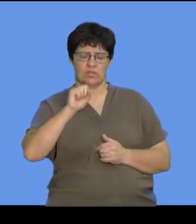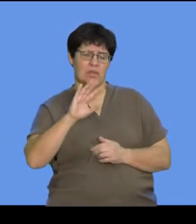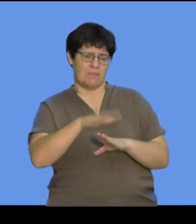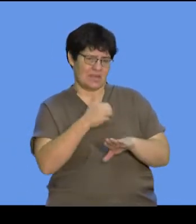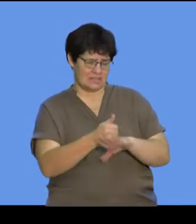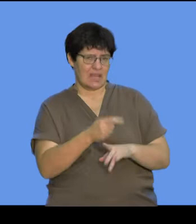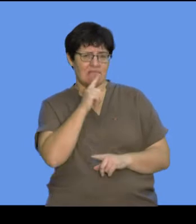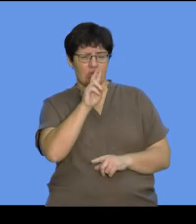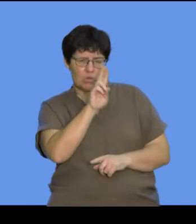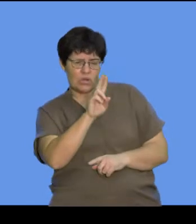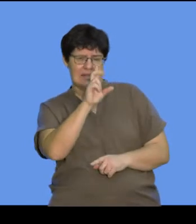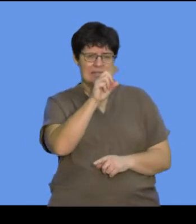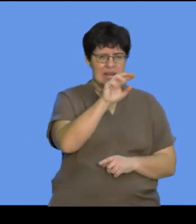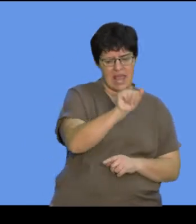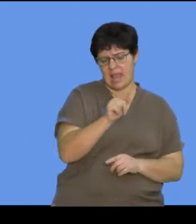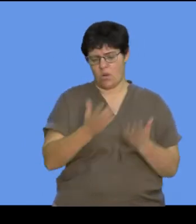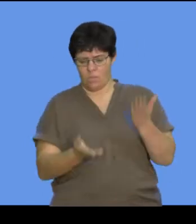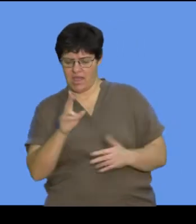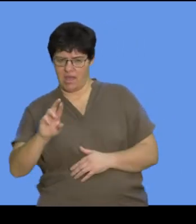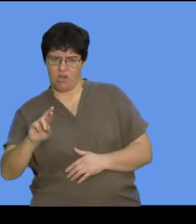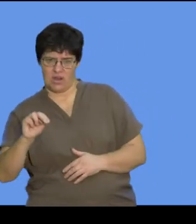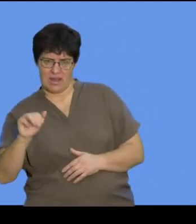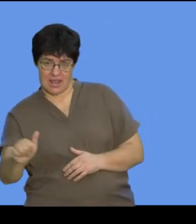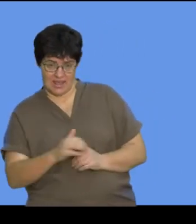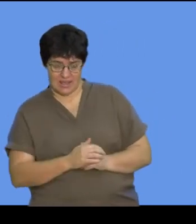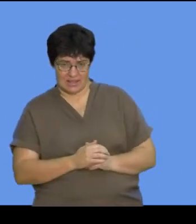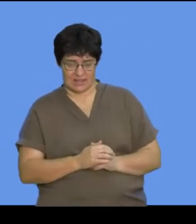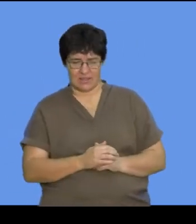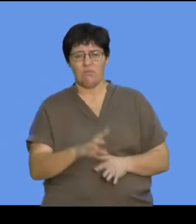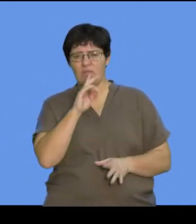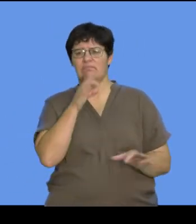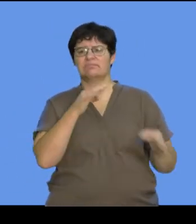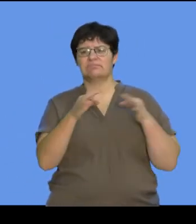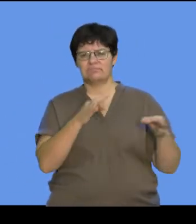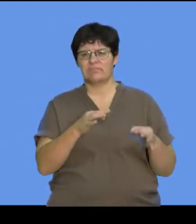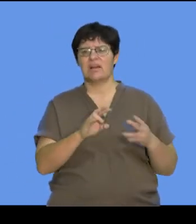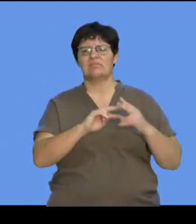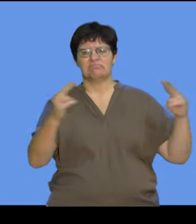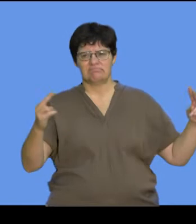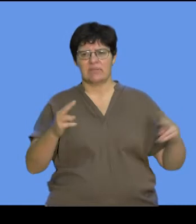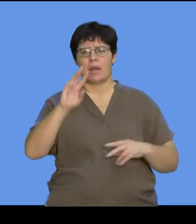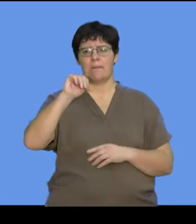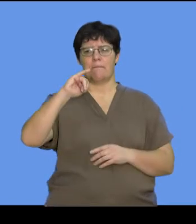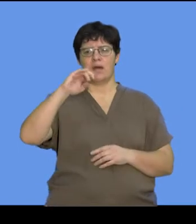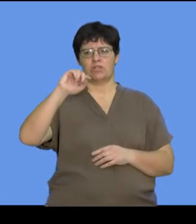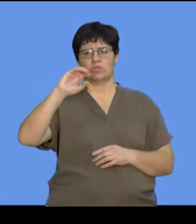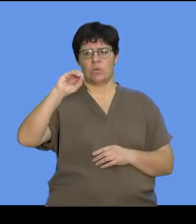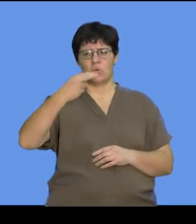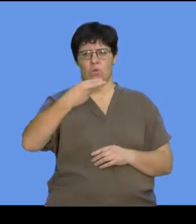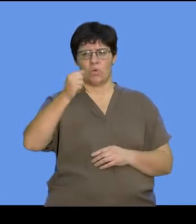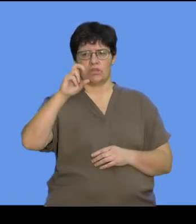RNA. And I will mention the types of RNA and DNA, and we're going to talk briefly about mitochondrial